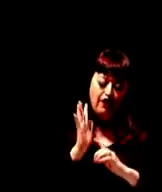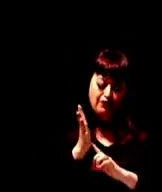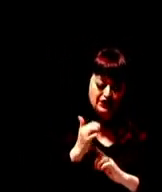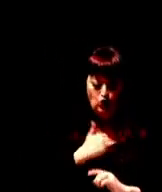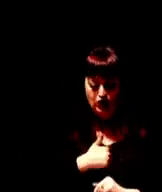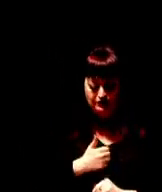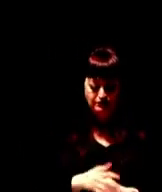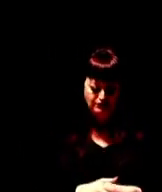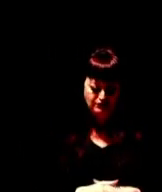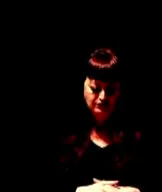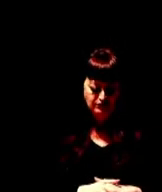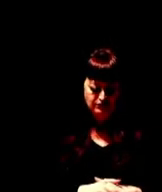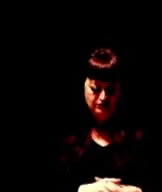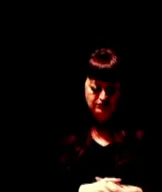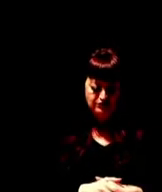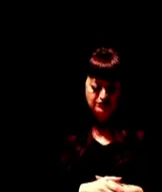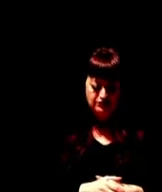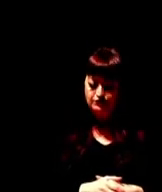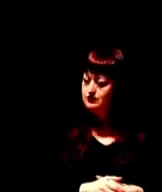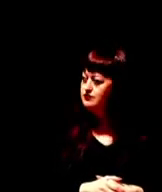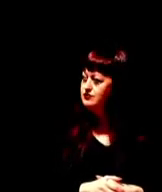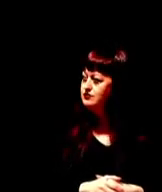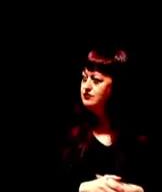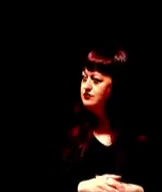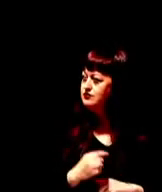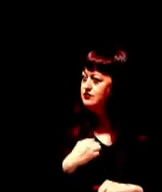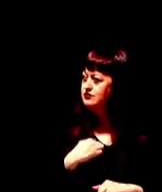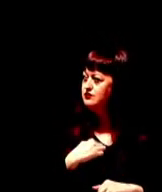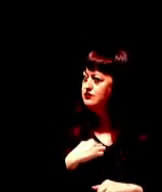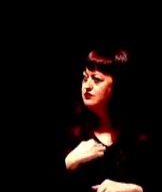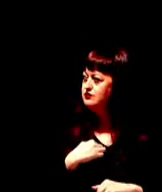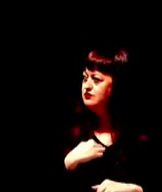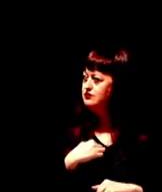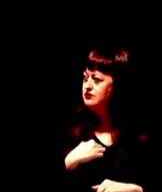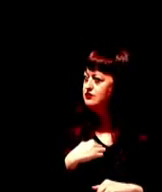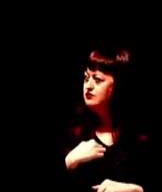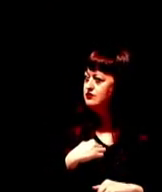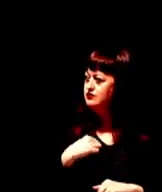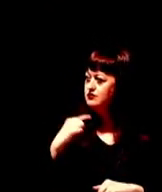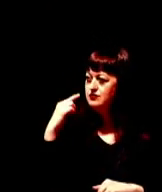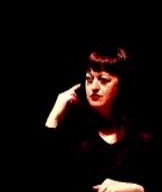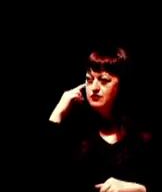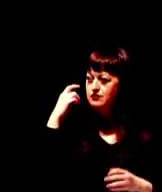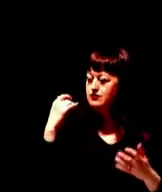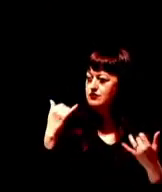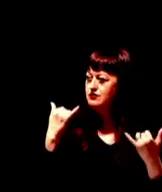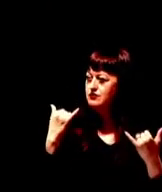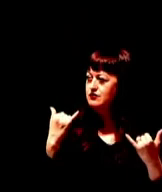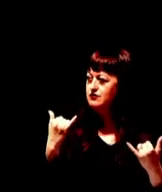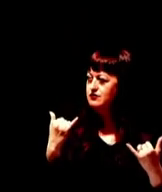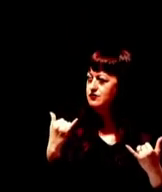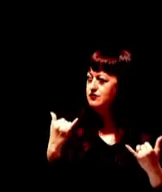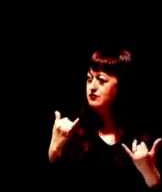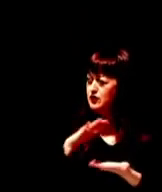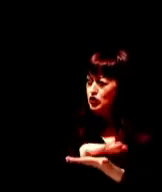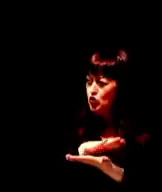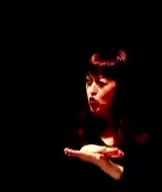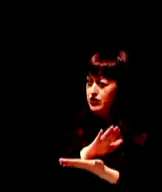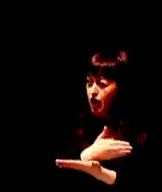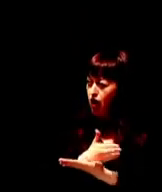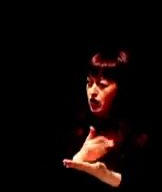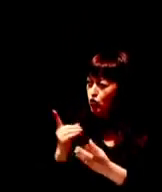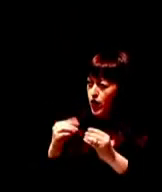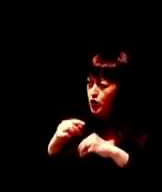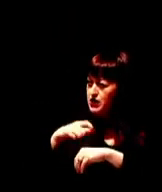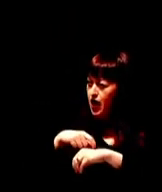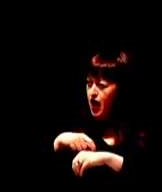Sorry. I think right now, Mr. Tackman's giving me a very keen eye. School song? One last